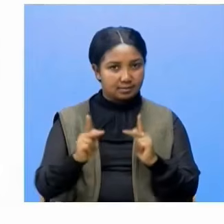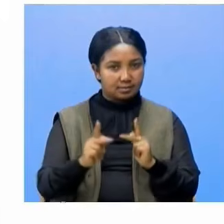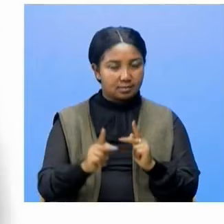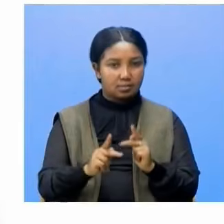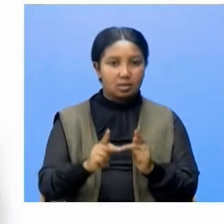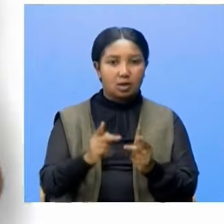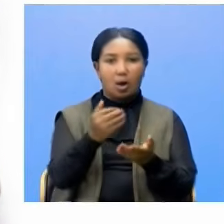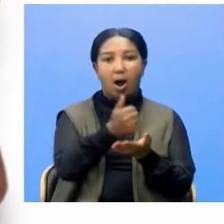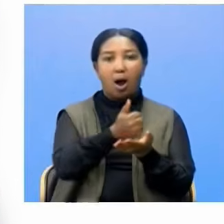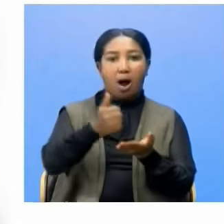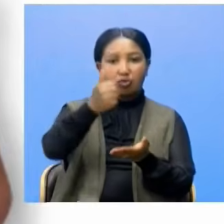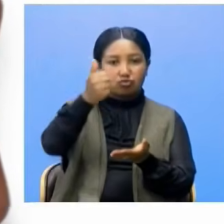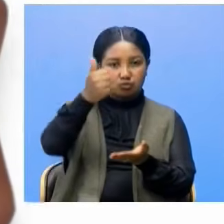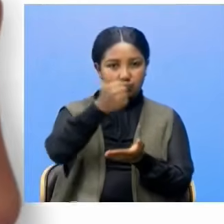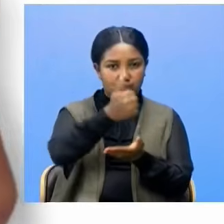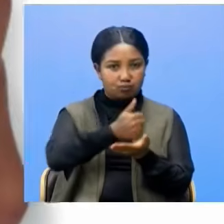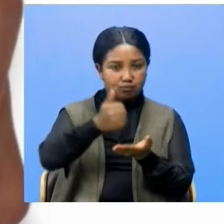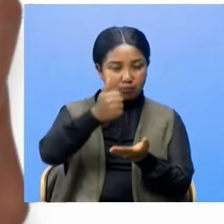Aksum